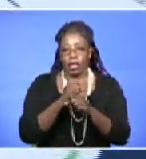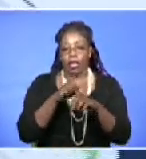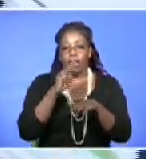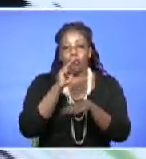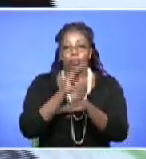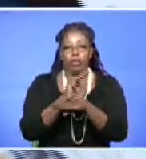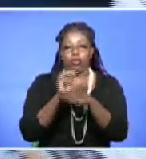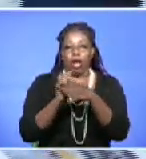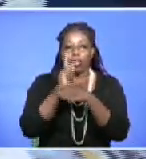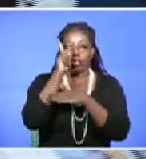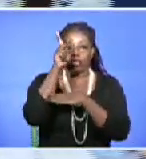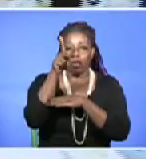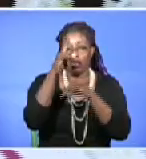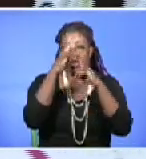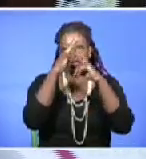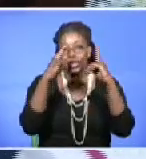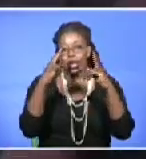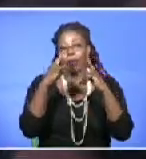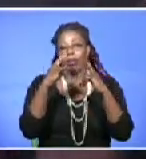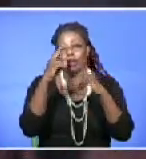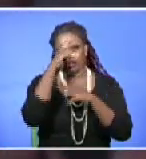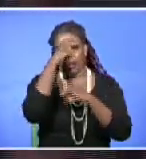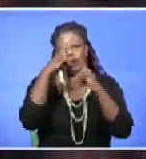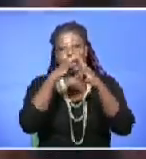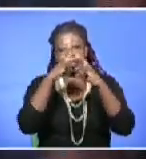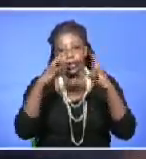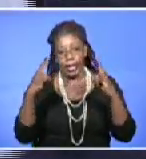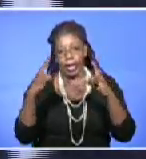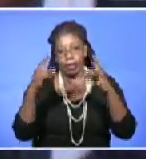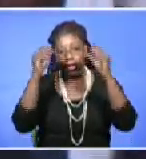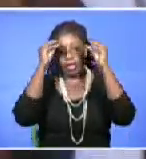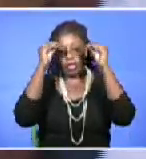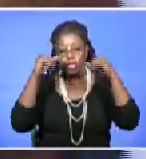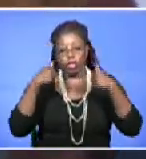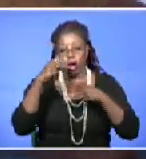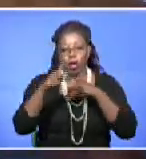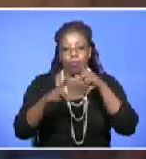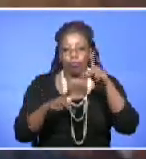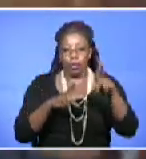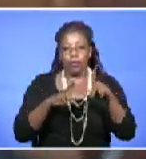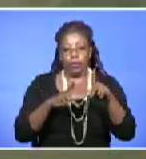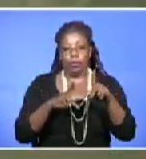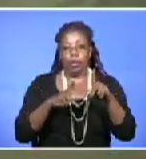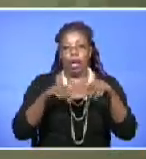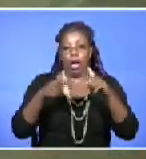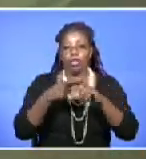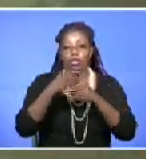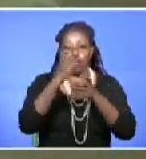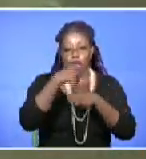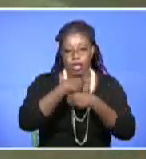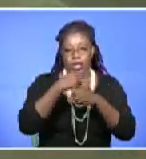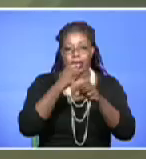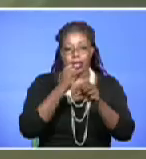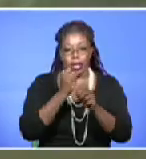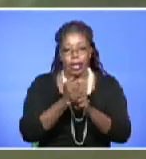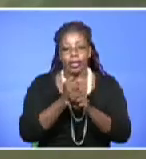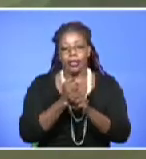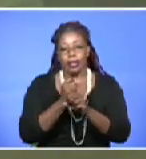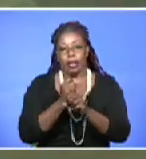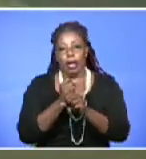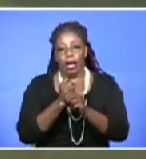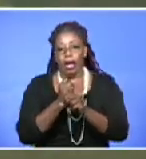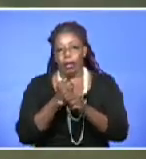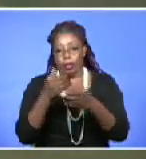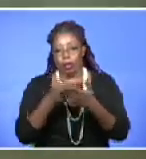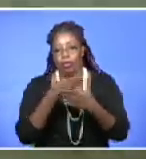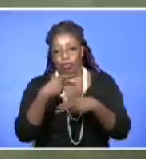Entrepreneur Empowerment Summer Camp was all about teaching young people how to create and manufacture goods and get those numbers down. During a